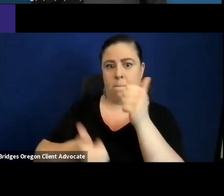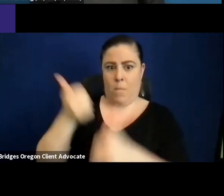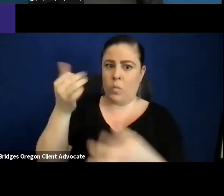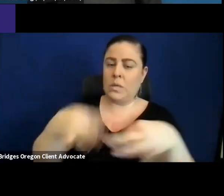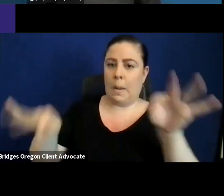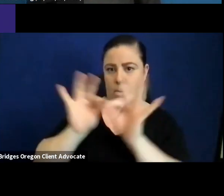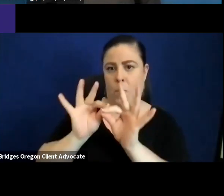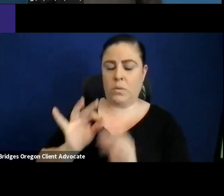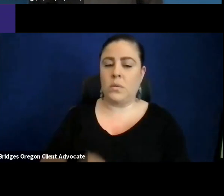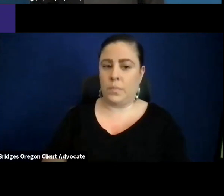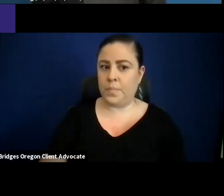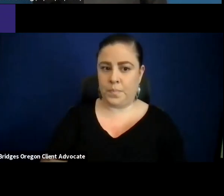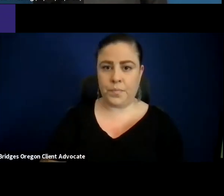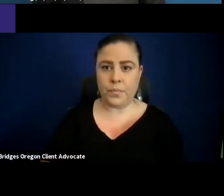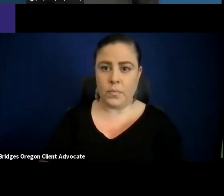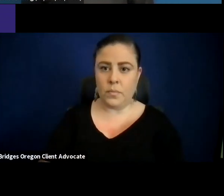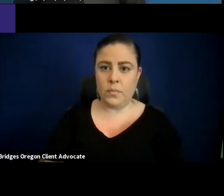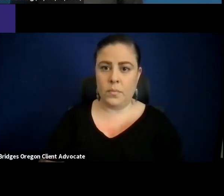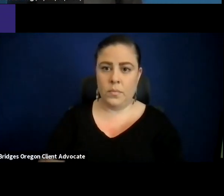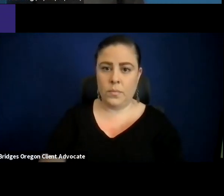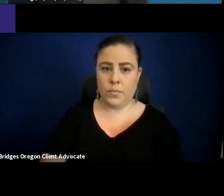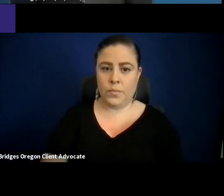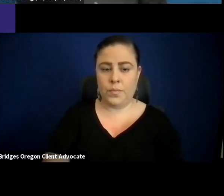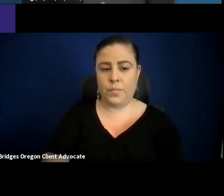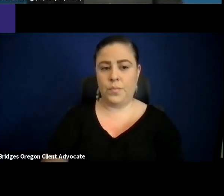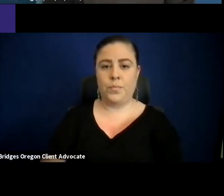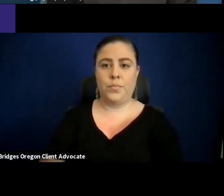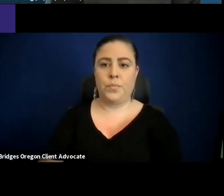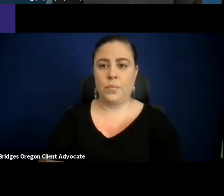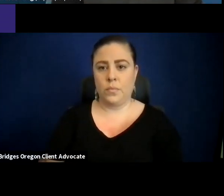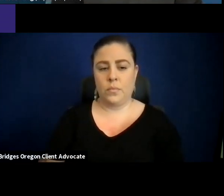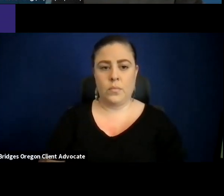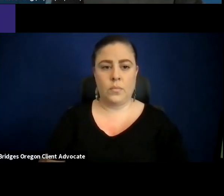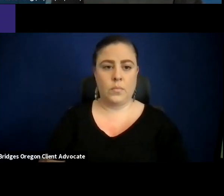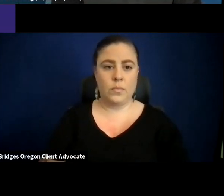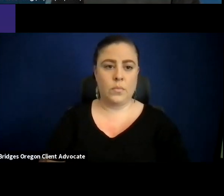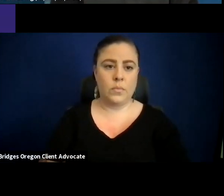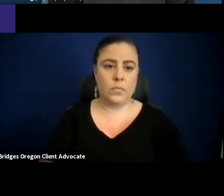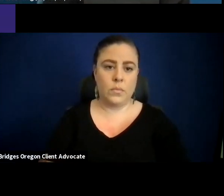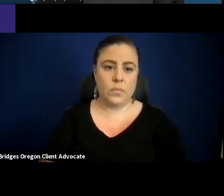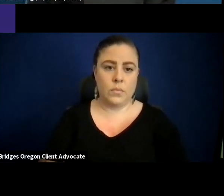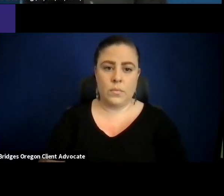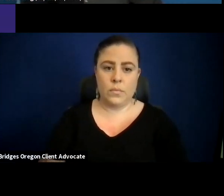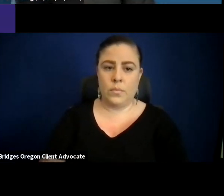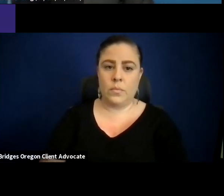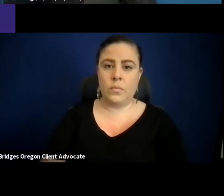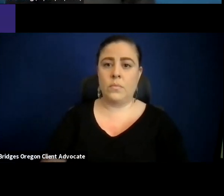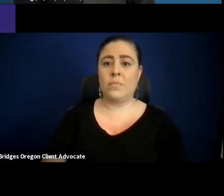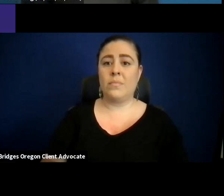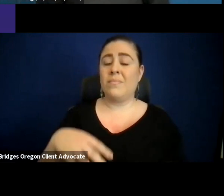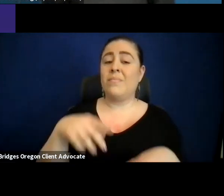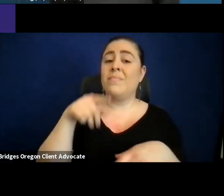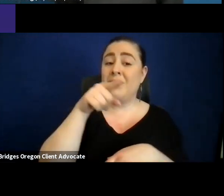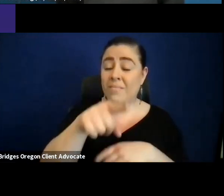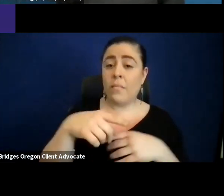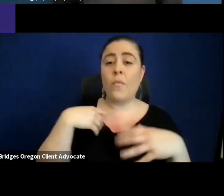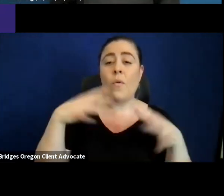to make their own decisions and in what is most important in that situation.